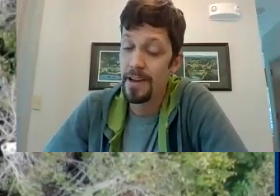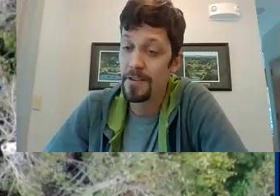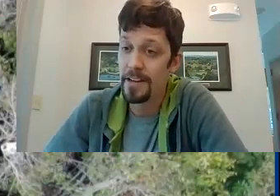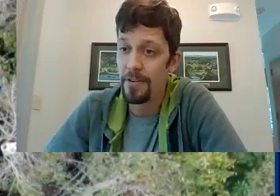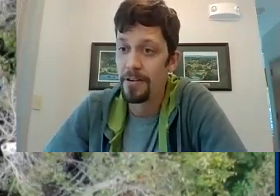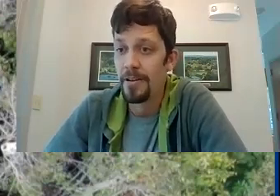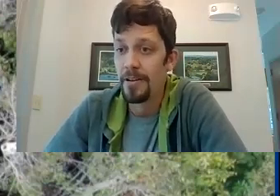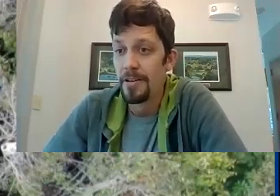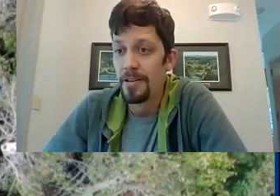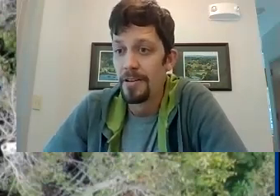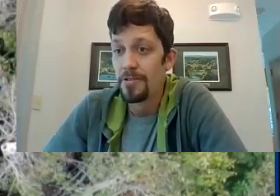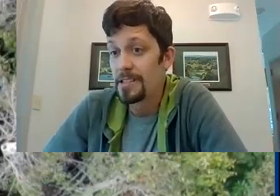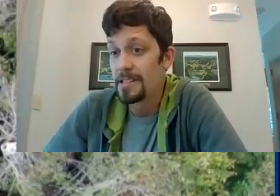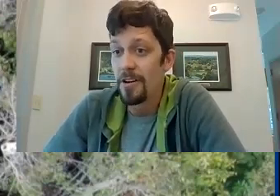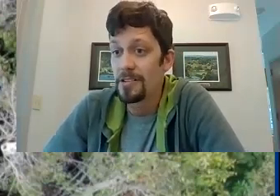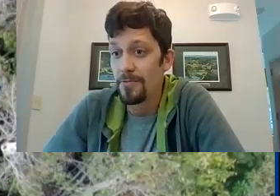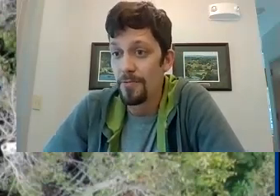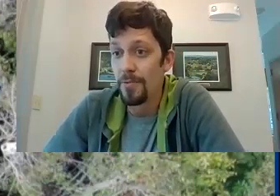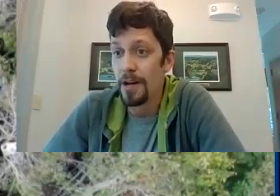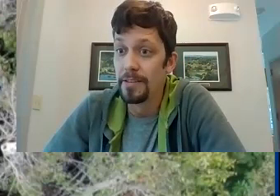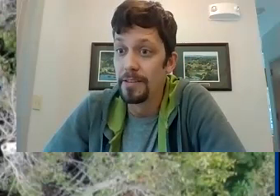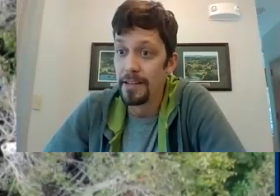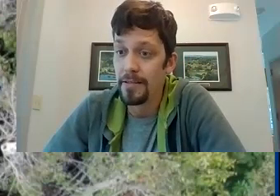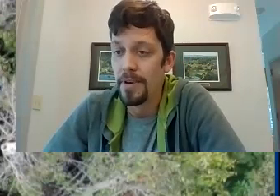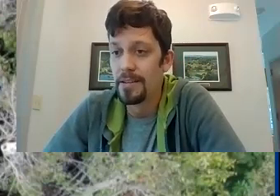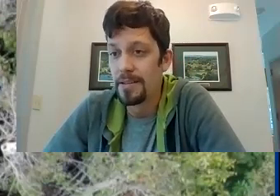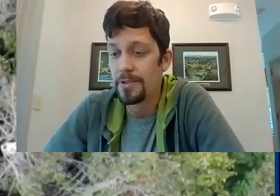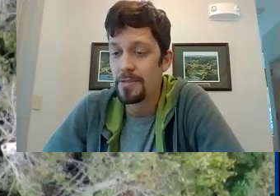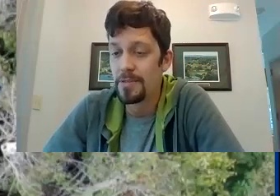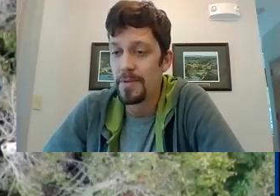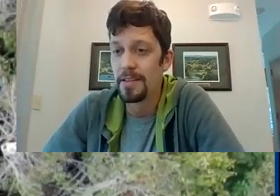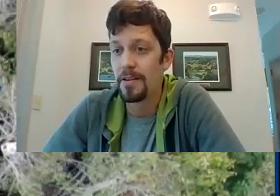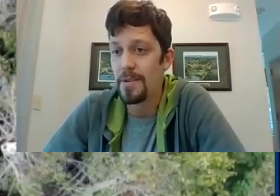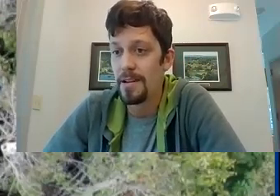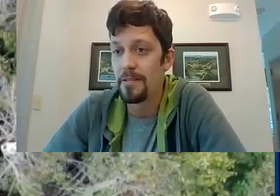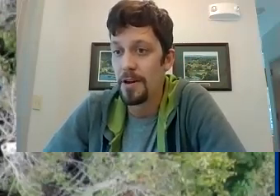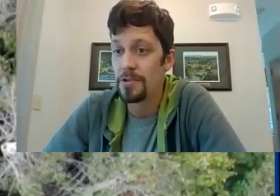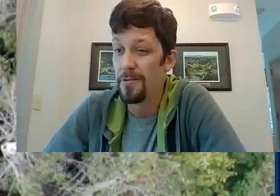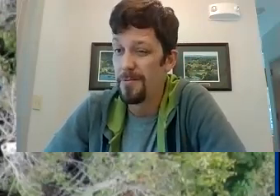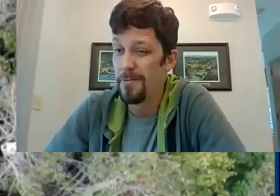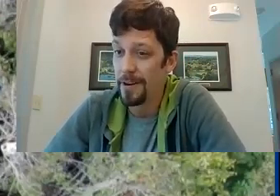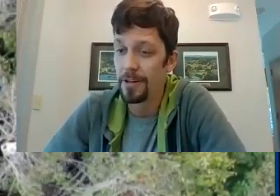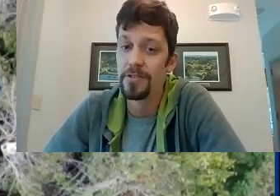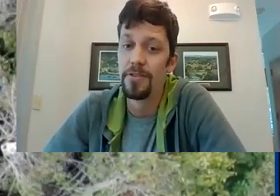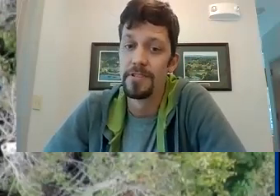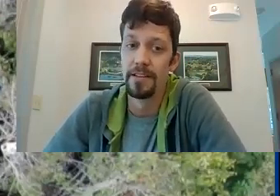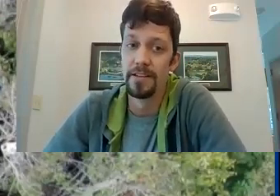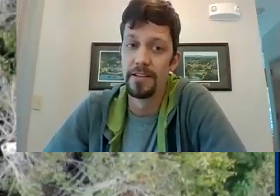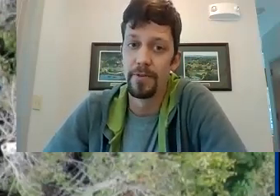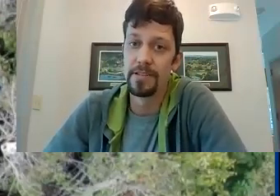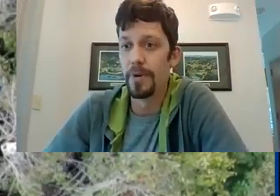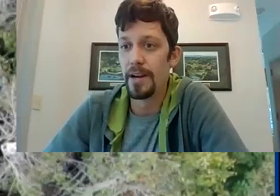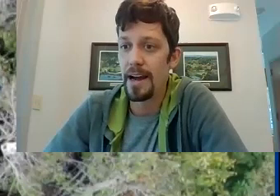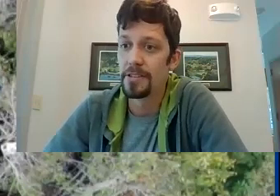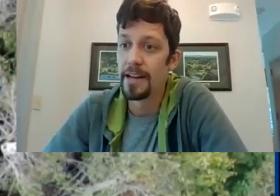never say never. You could see sharks well inland, but typically speaking, they're going to be out in the ocean or very close to those inlets where it's a